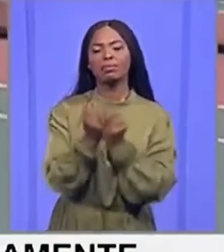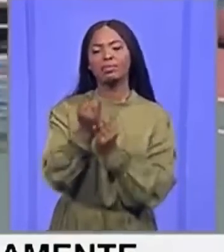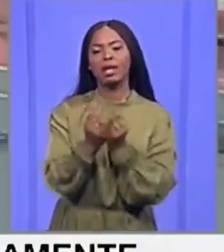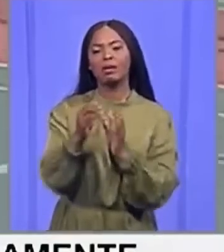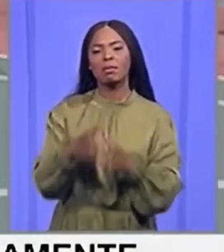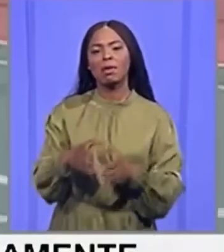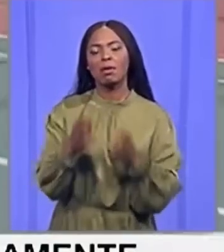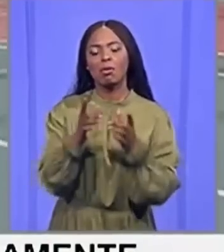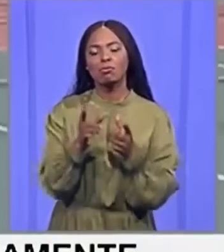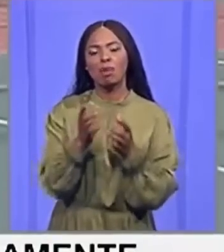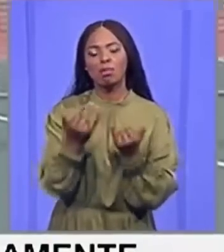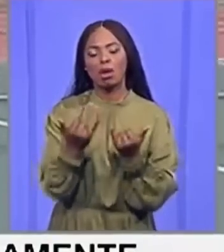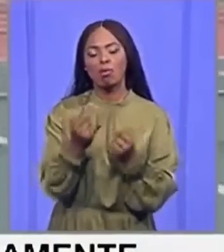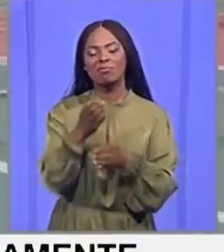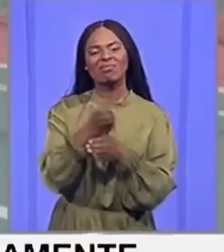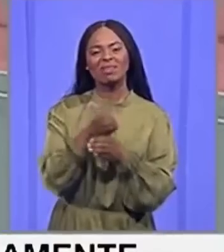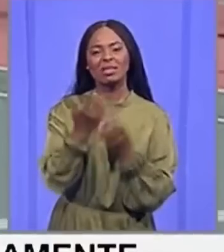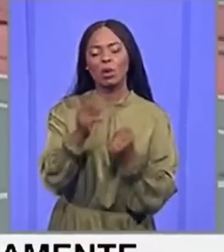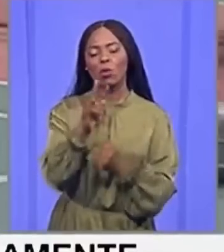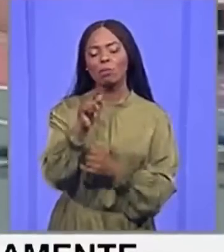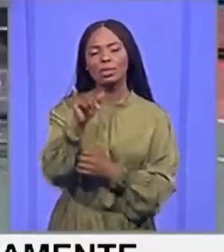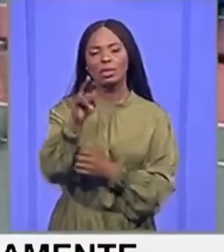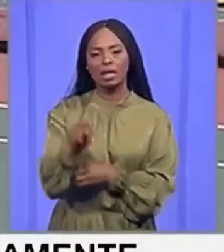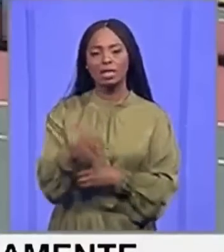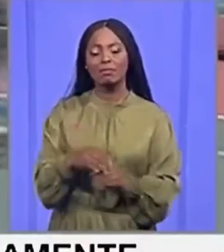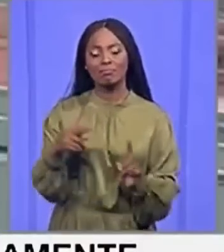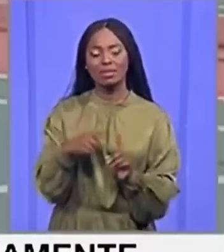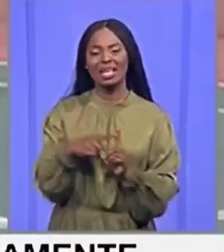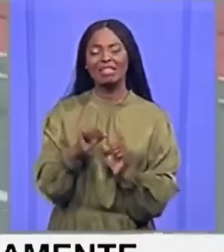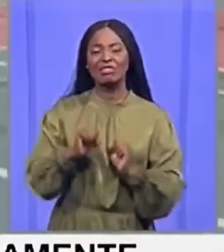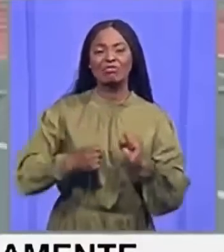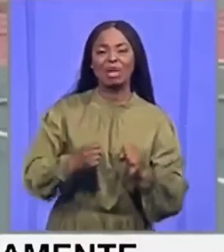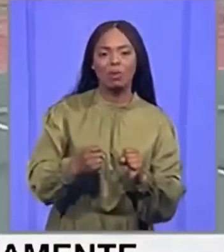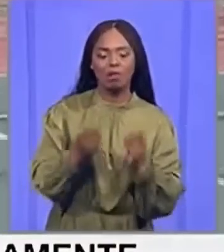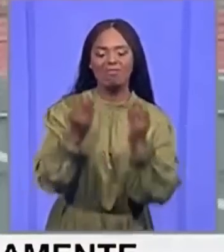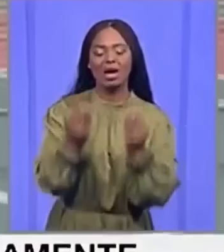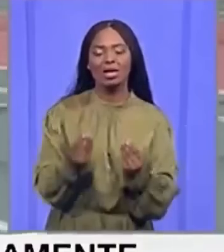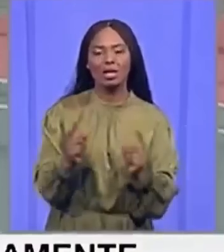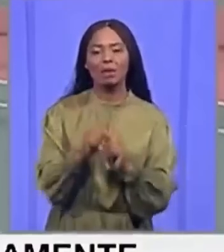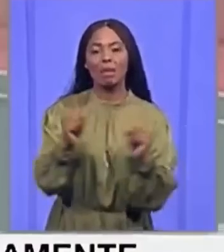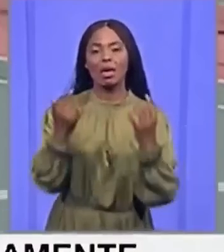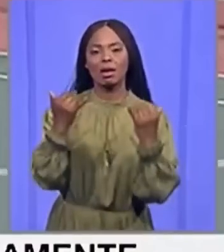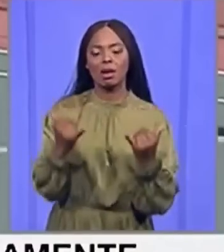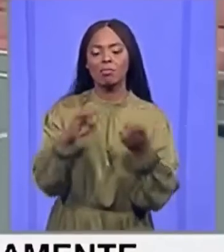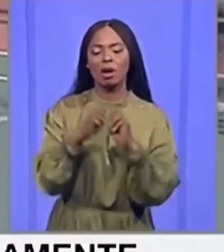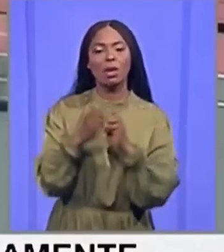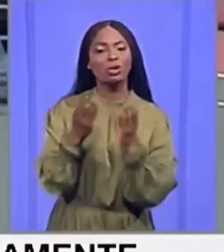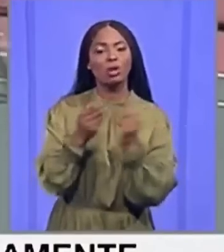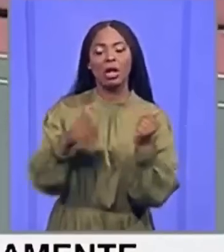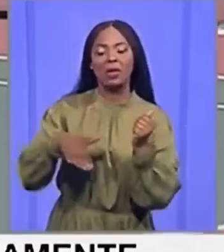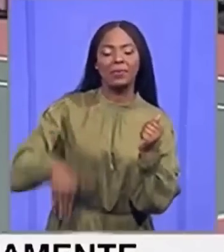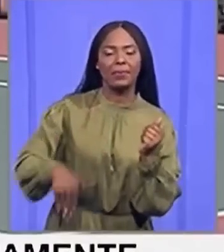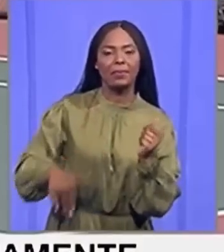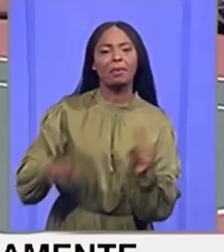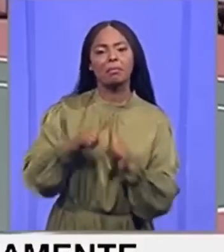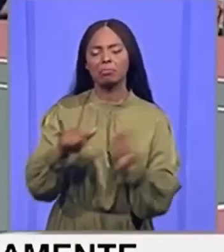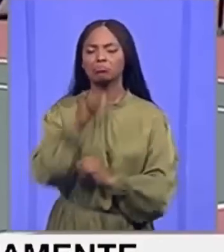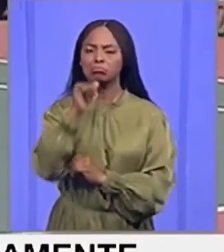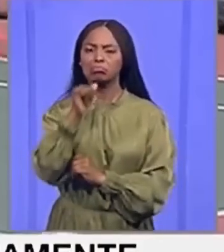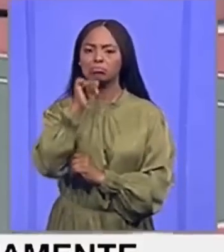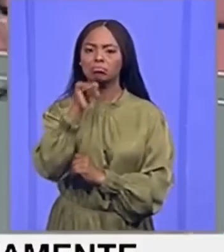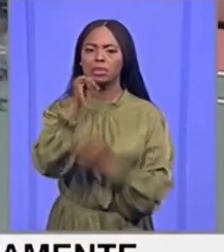Pejana Ramphadi o ile ba le mathata a ditjhelete o ka fihlella boemo bona le ha o ja mathata ana hae a so rarolle ka o phethala. Ramphadi